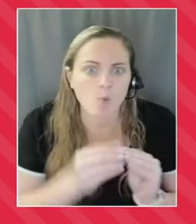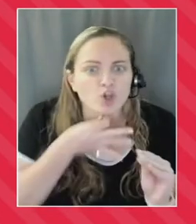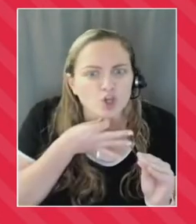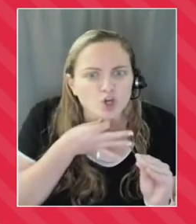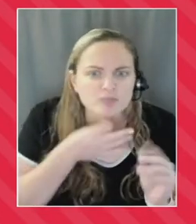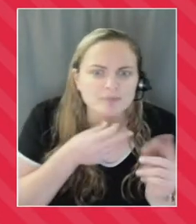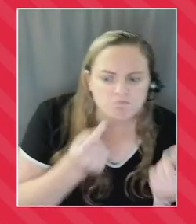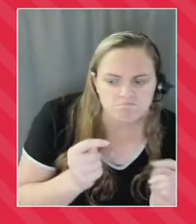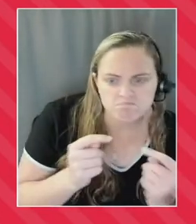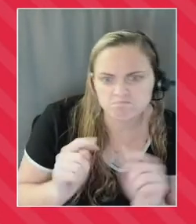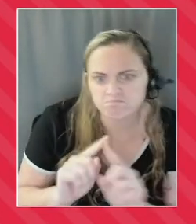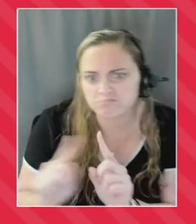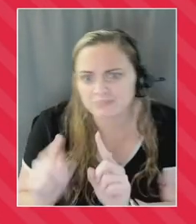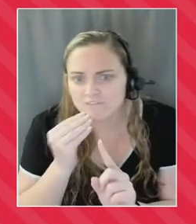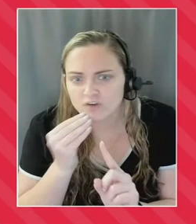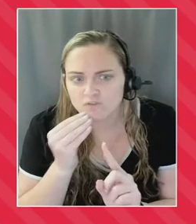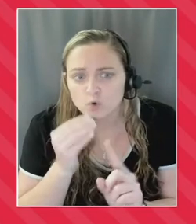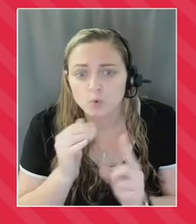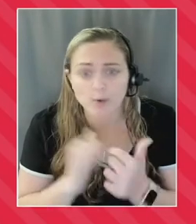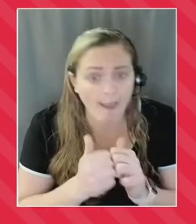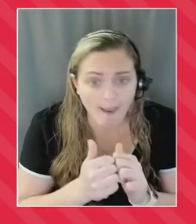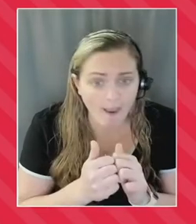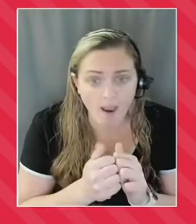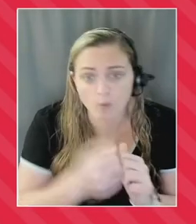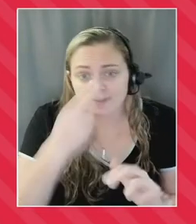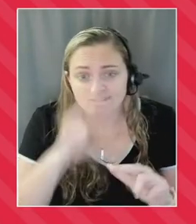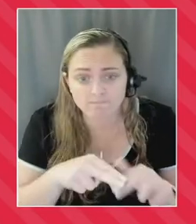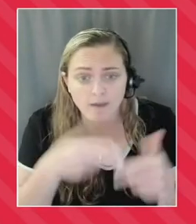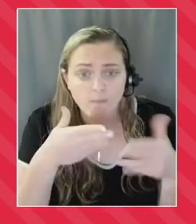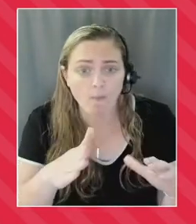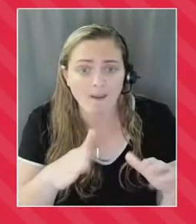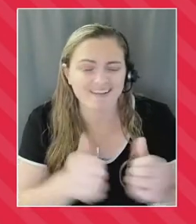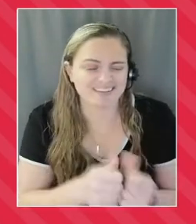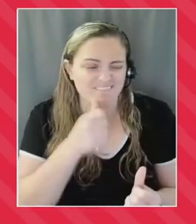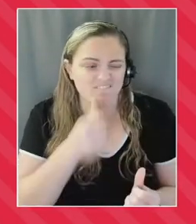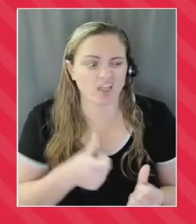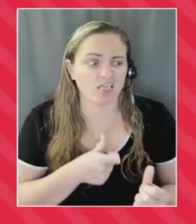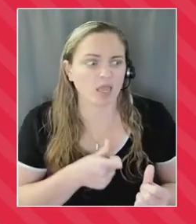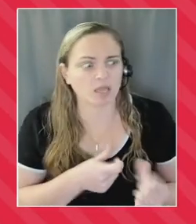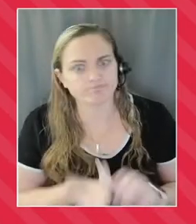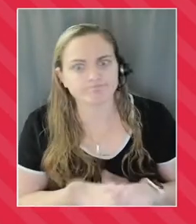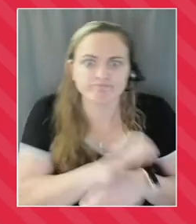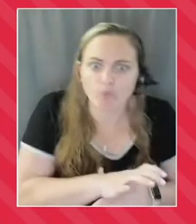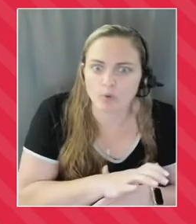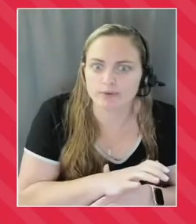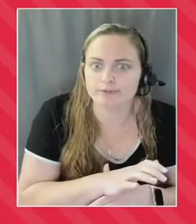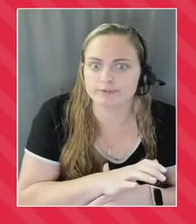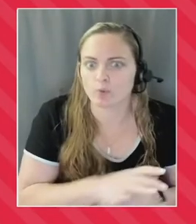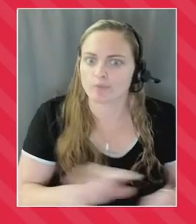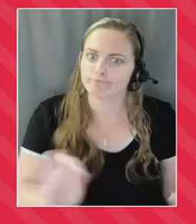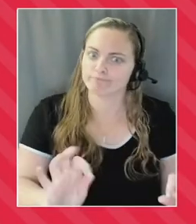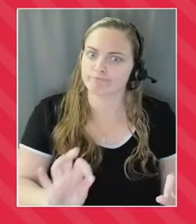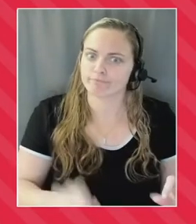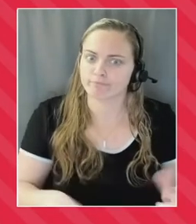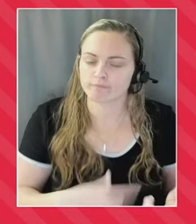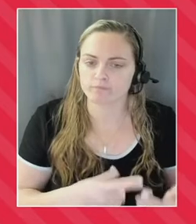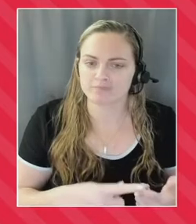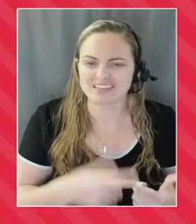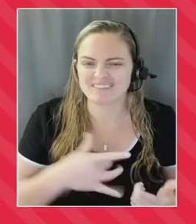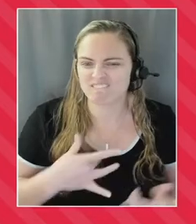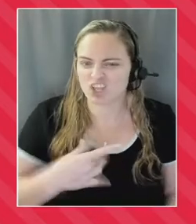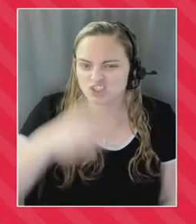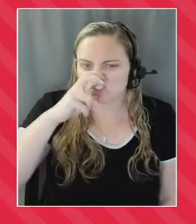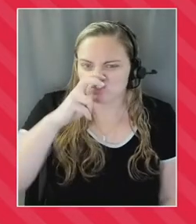and doing it in a way that's fun and doesn't feel punitive. It doesn't feel too strict.